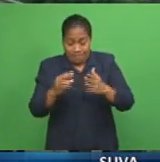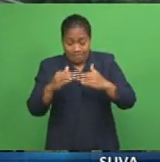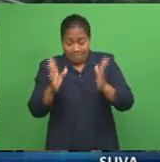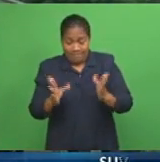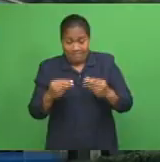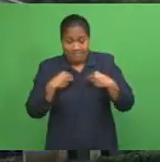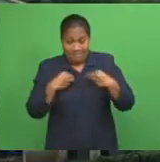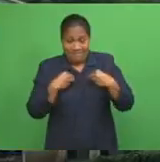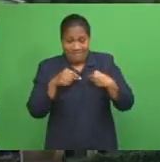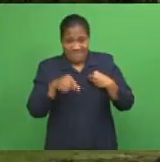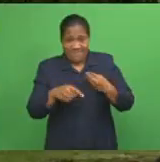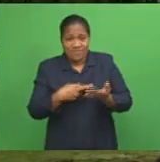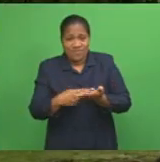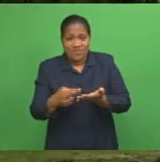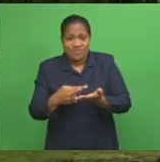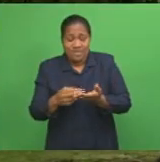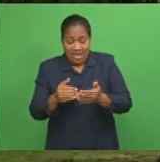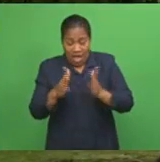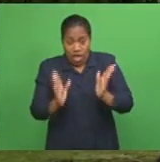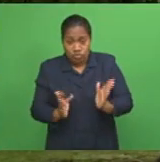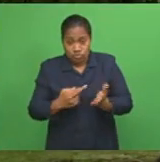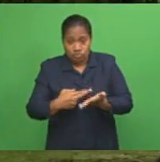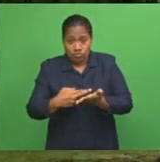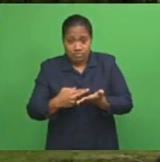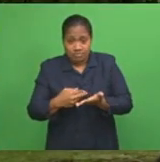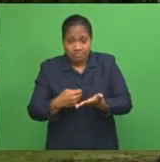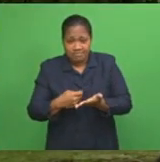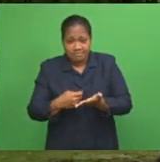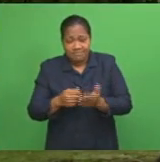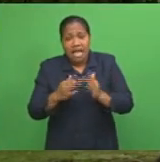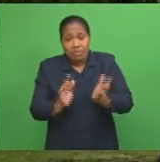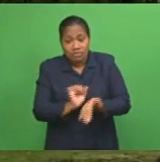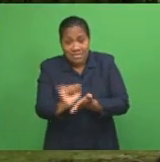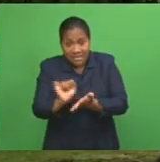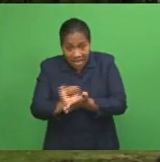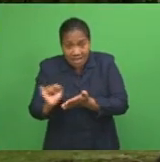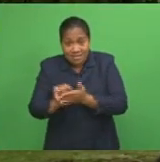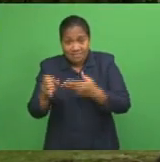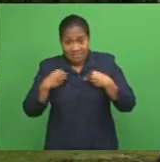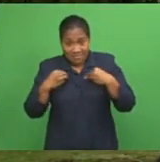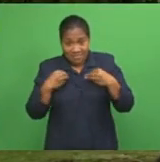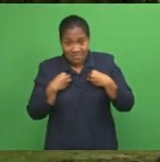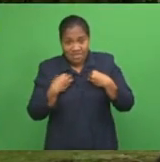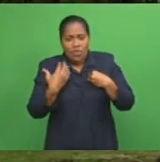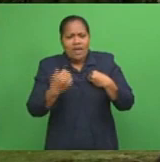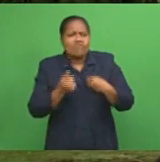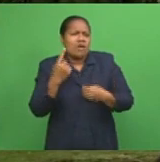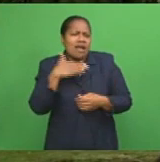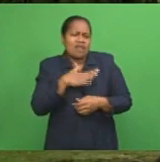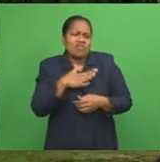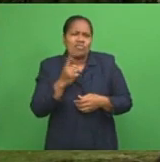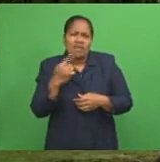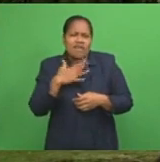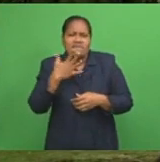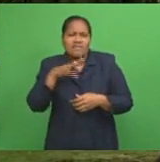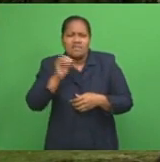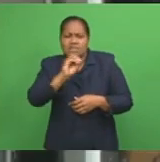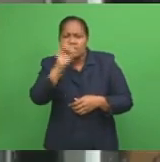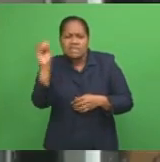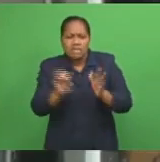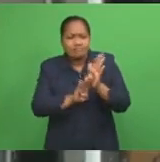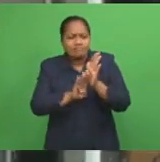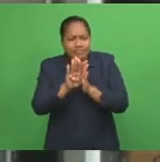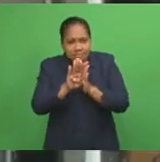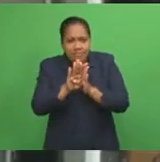border reopens. When we look at our websites, we have about 100 to 150% increase in the visits by